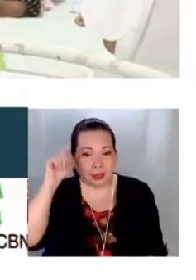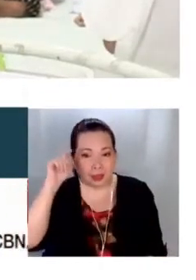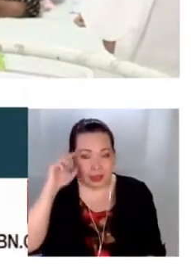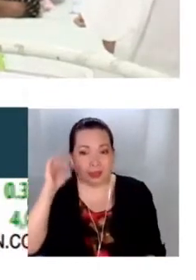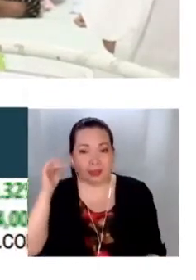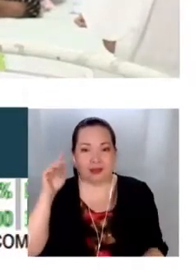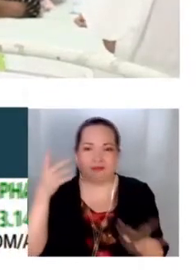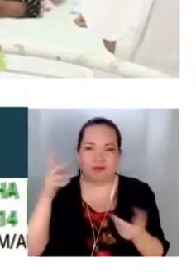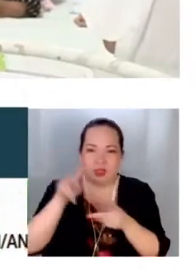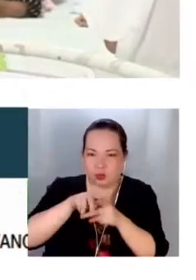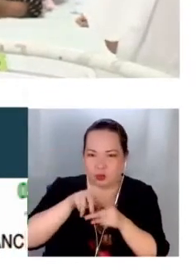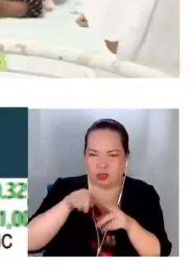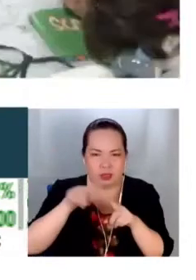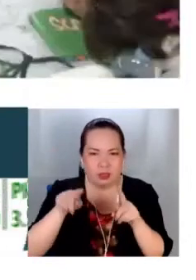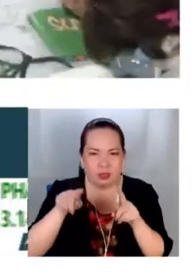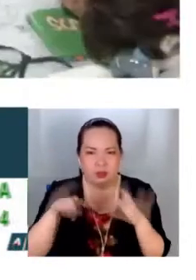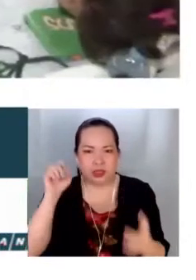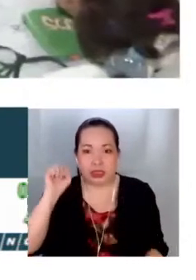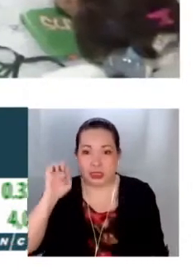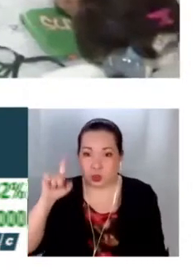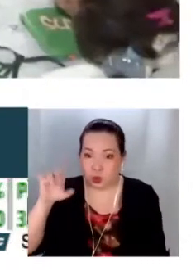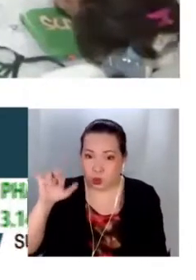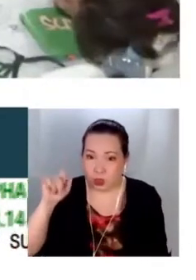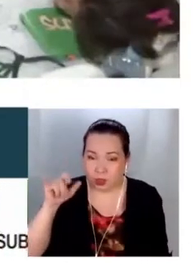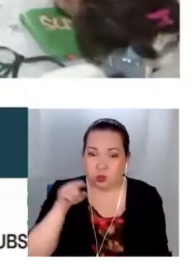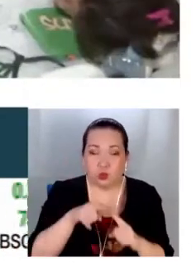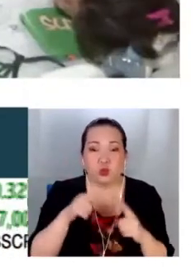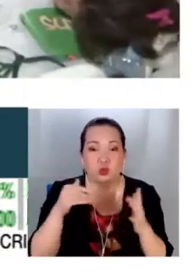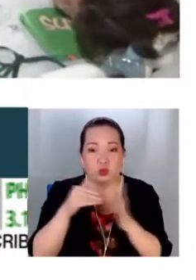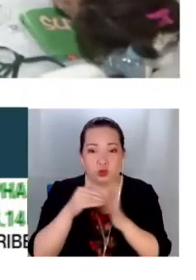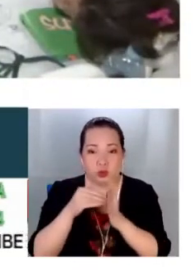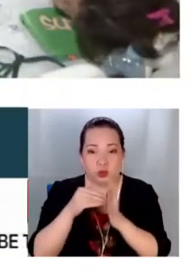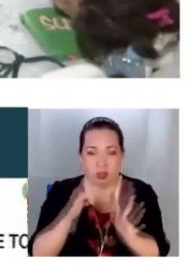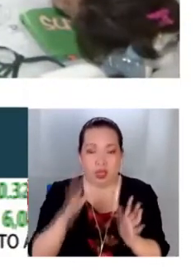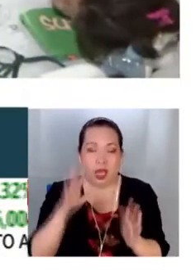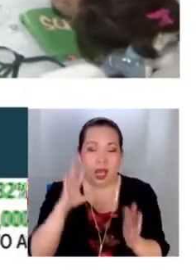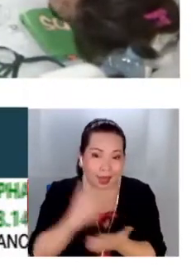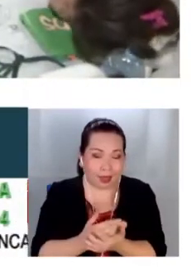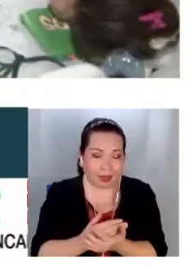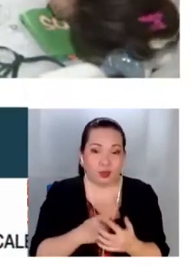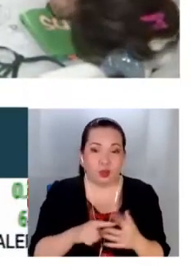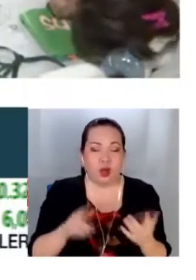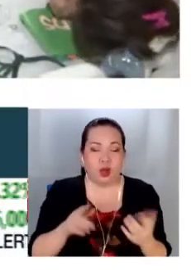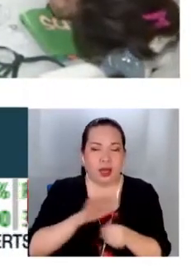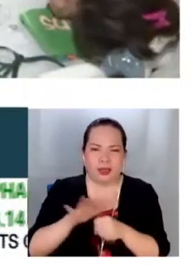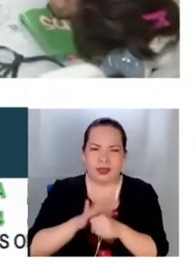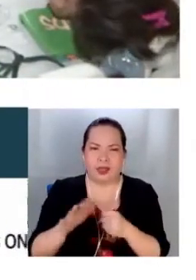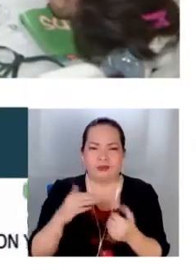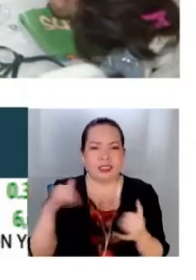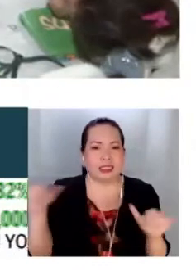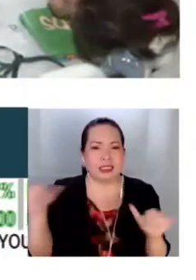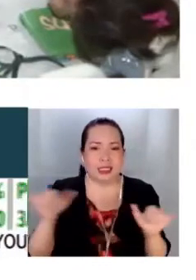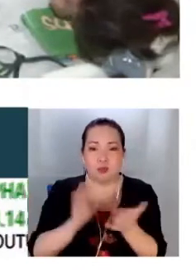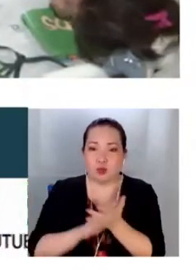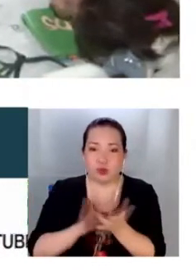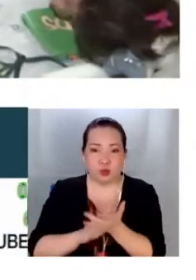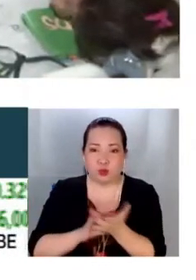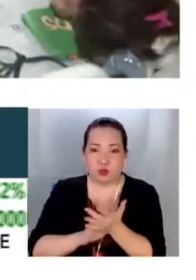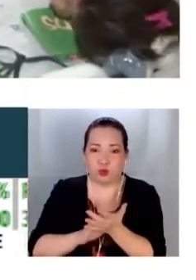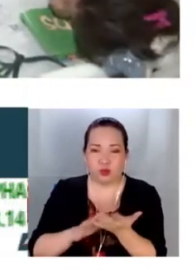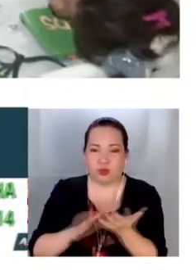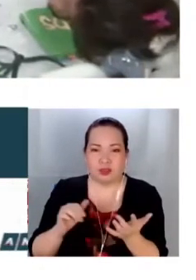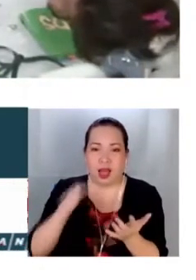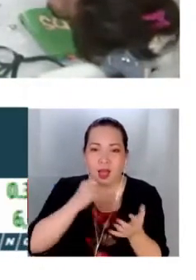children. And you also have educational institutions, teachers, who are also reluctant to talk about it.